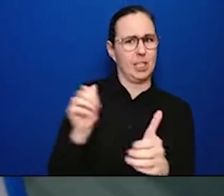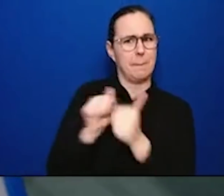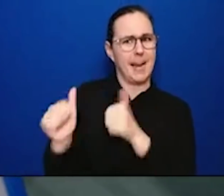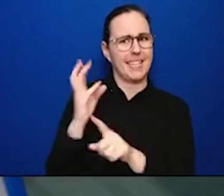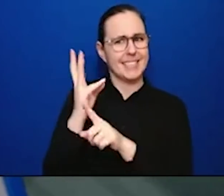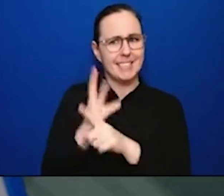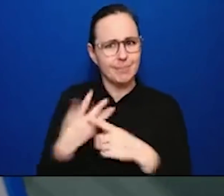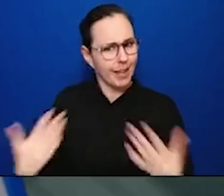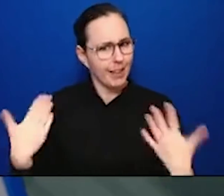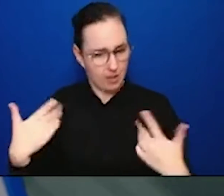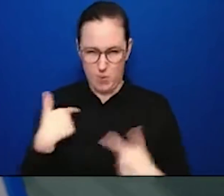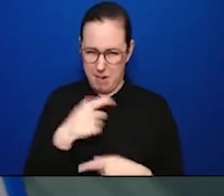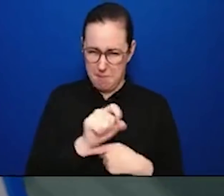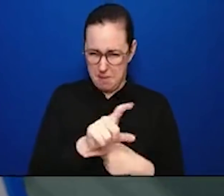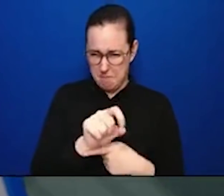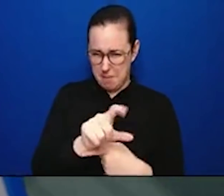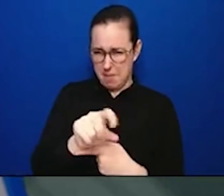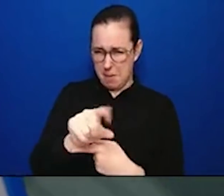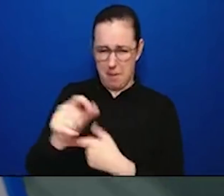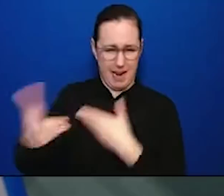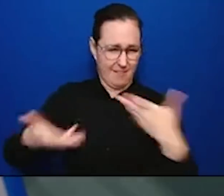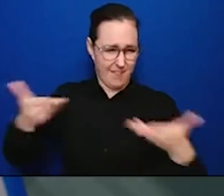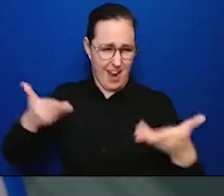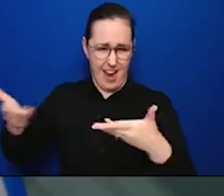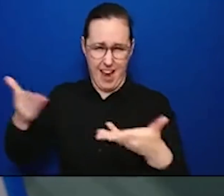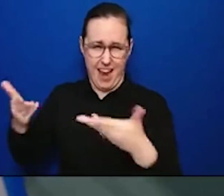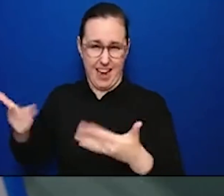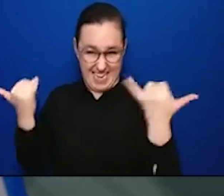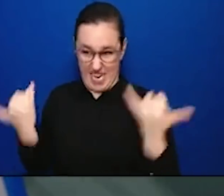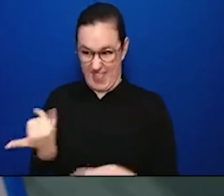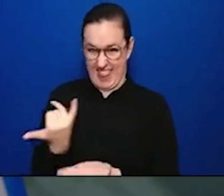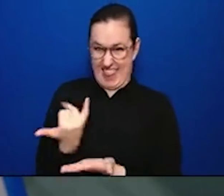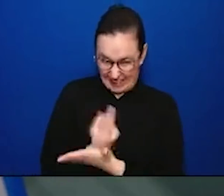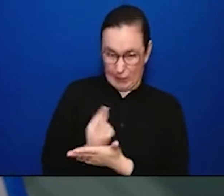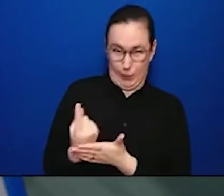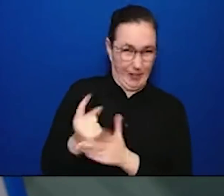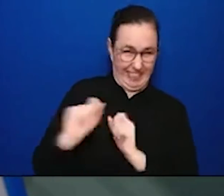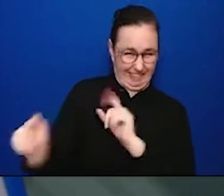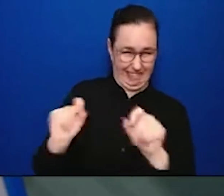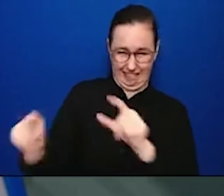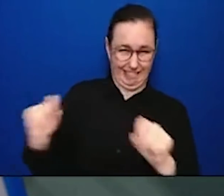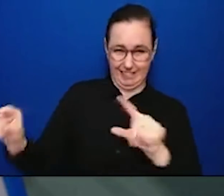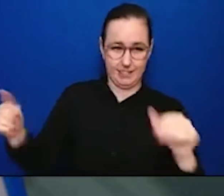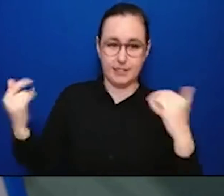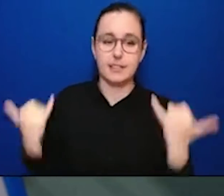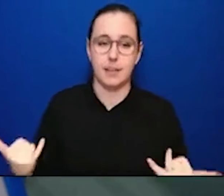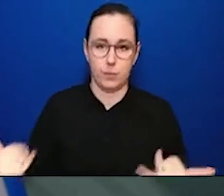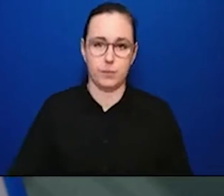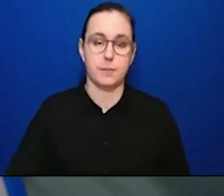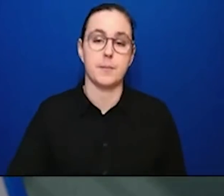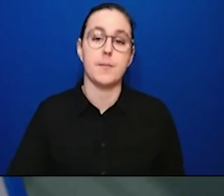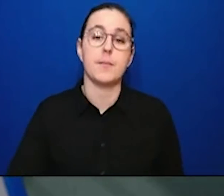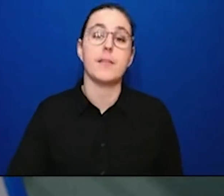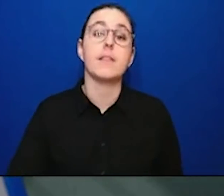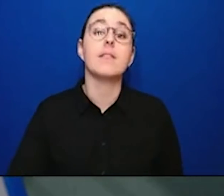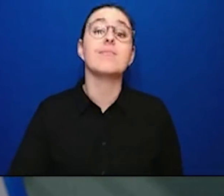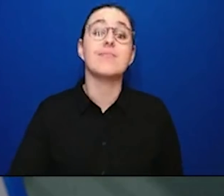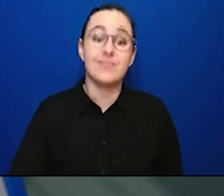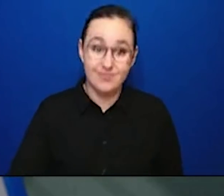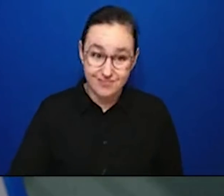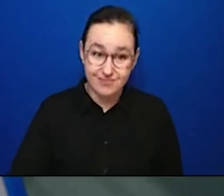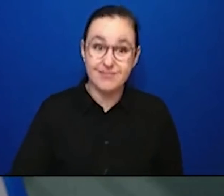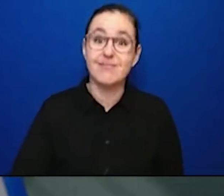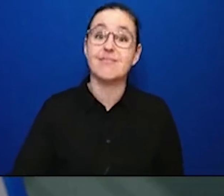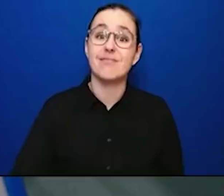dose will have been invited to book by the end of this week. Following this, we'll be inviting individuals as they become eligible at